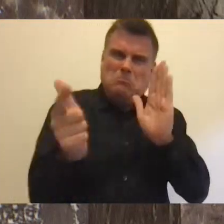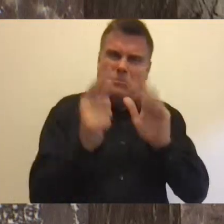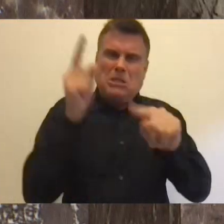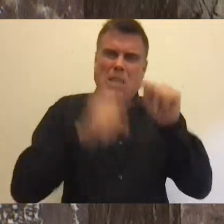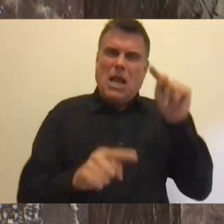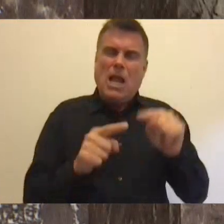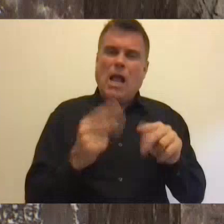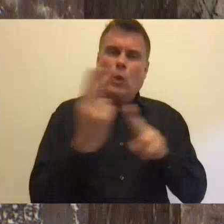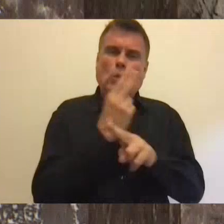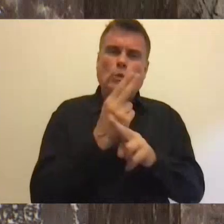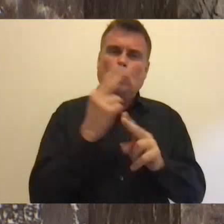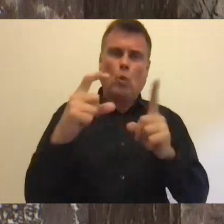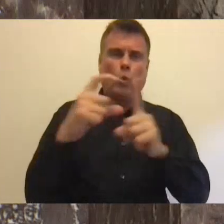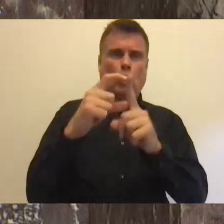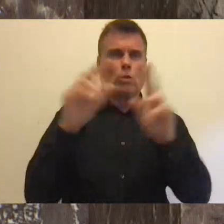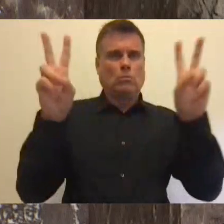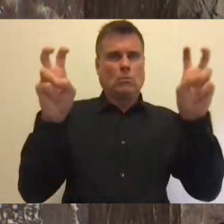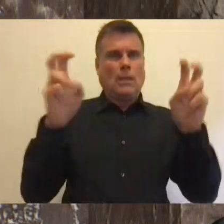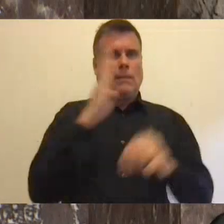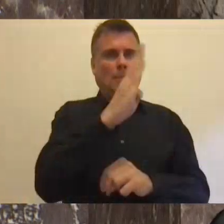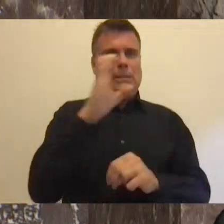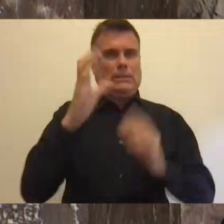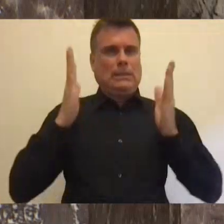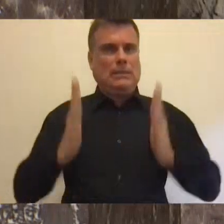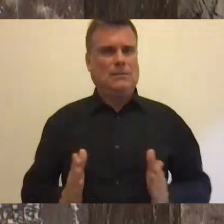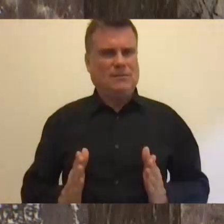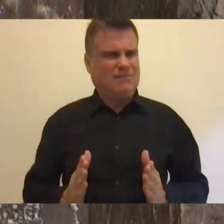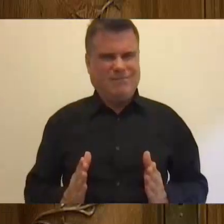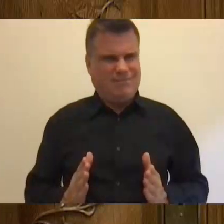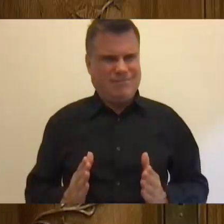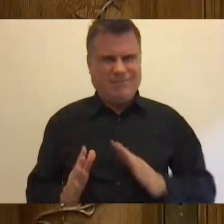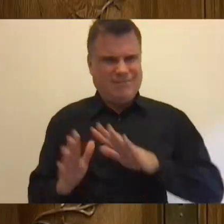the important issues that British Columbians are going to talk